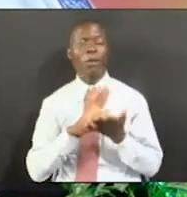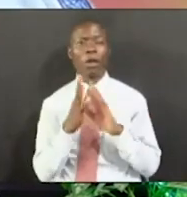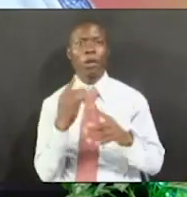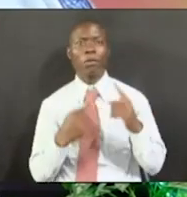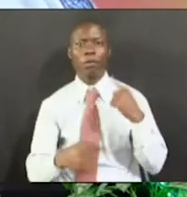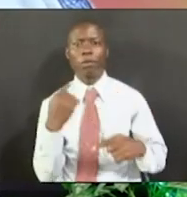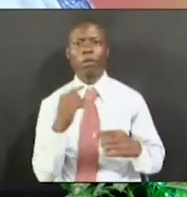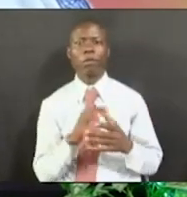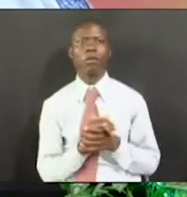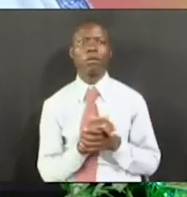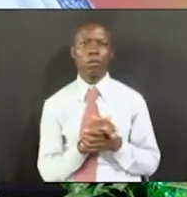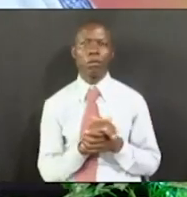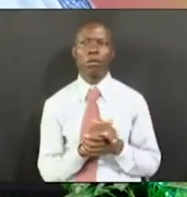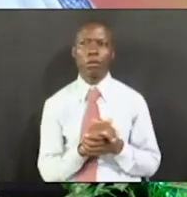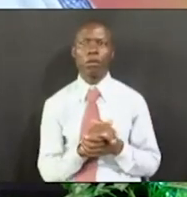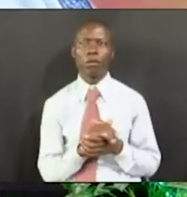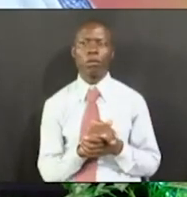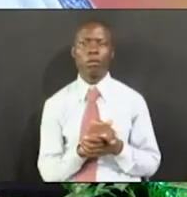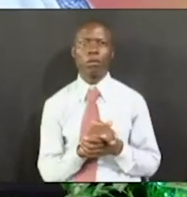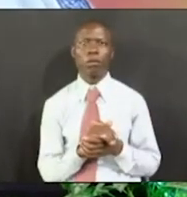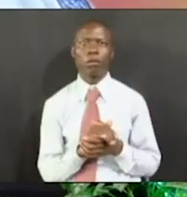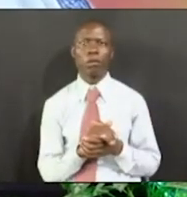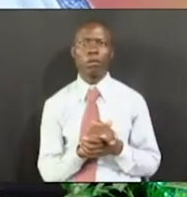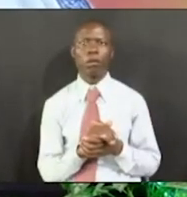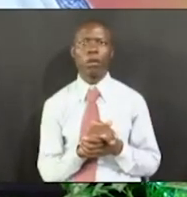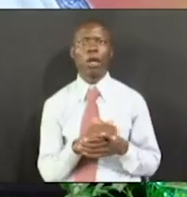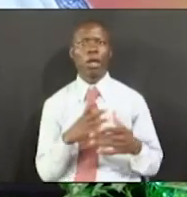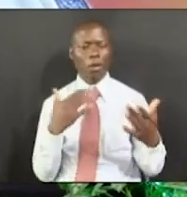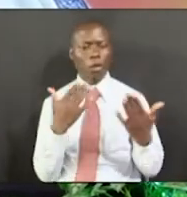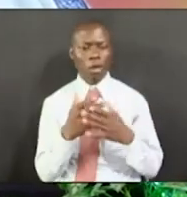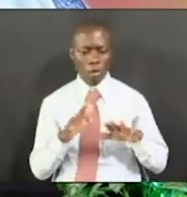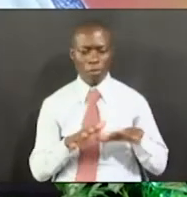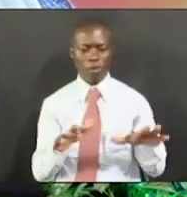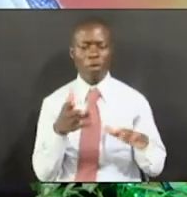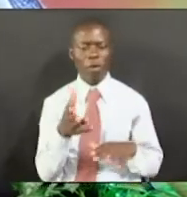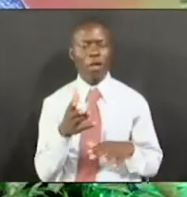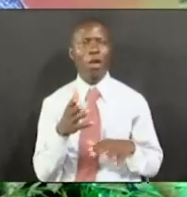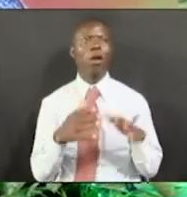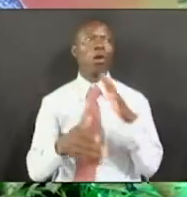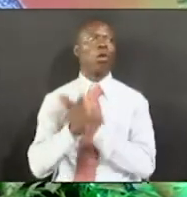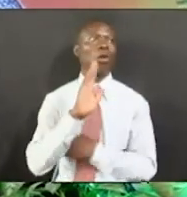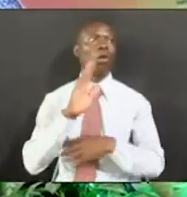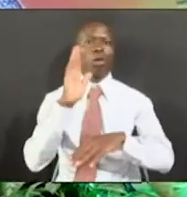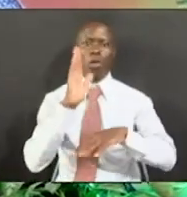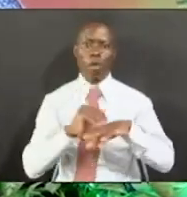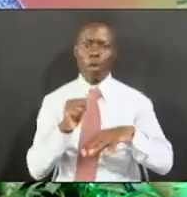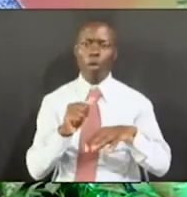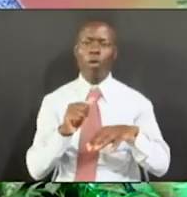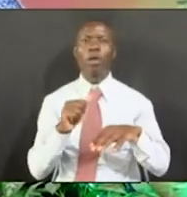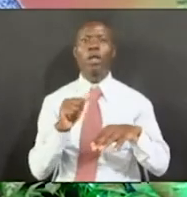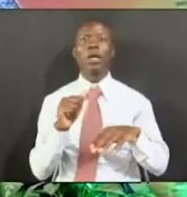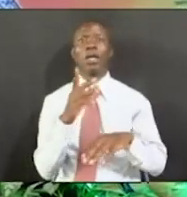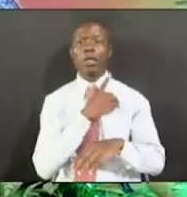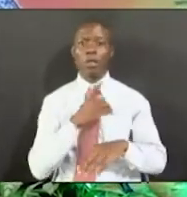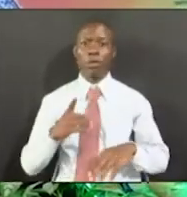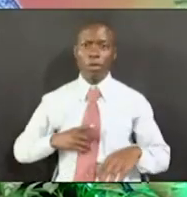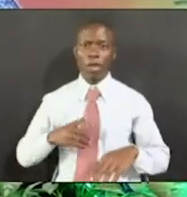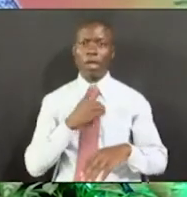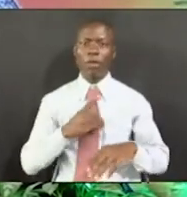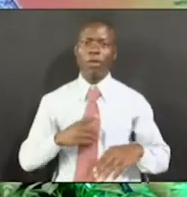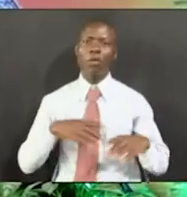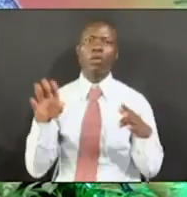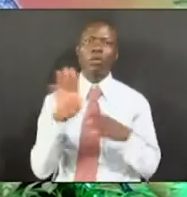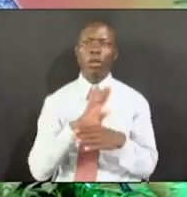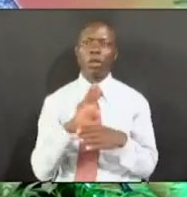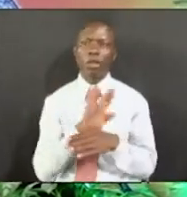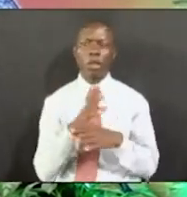See, I'm in the Bible. He was attending to the flock. When God called David, David was busy attending the